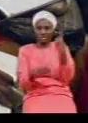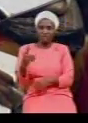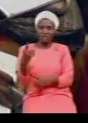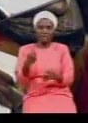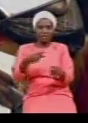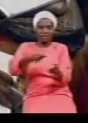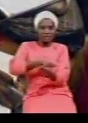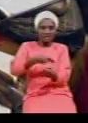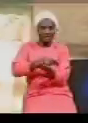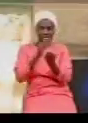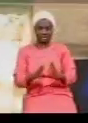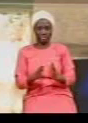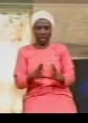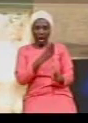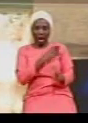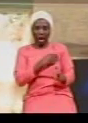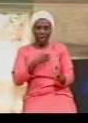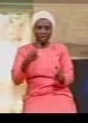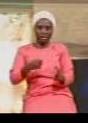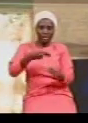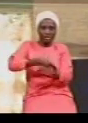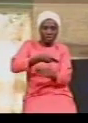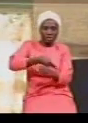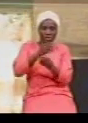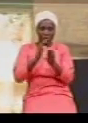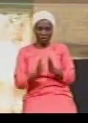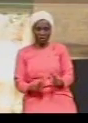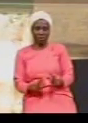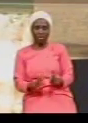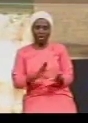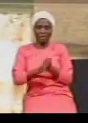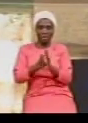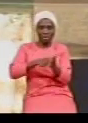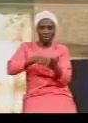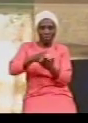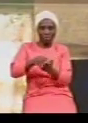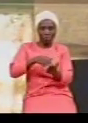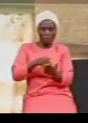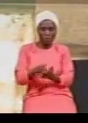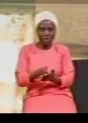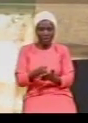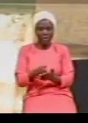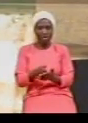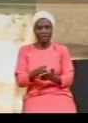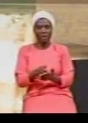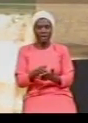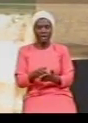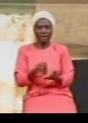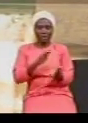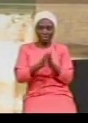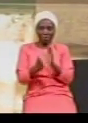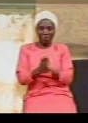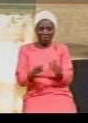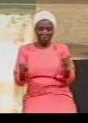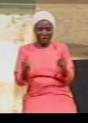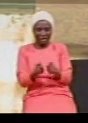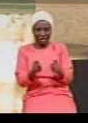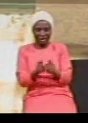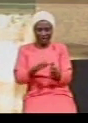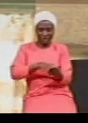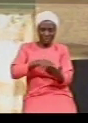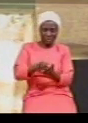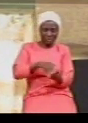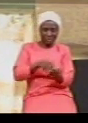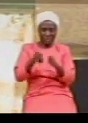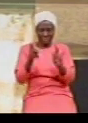have any backbone. Smite the shepherd, and let the shepherd become like an amphibian. It's